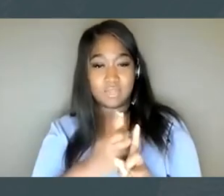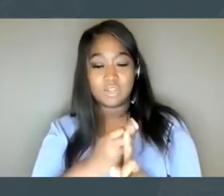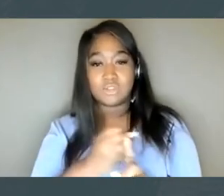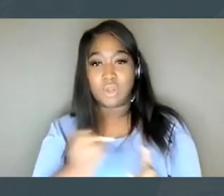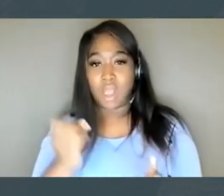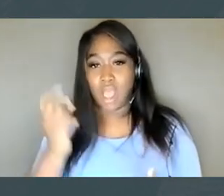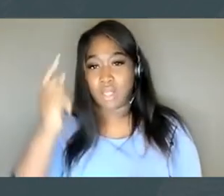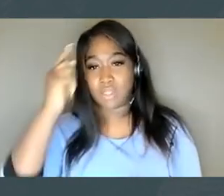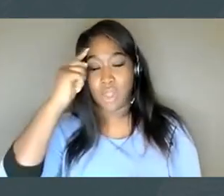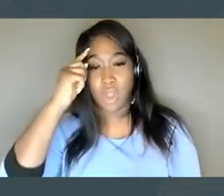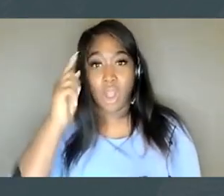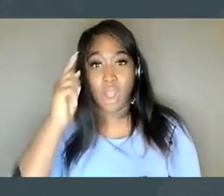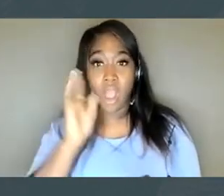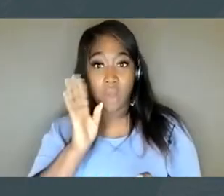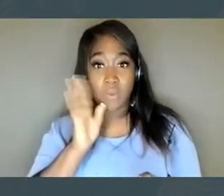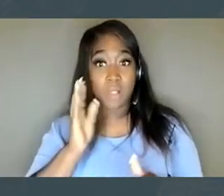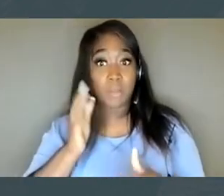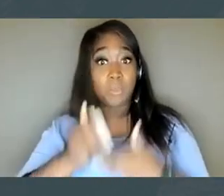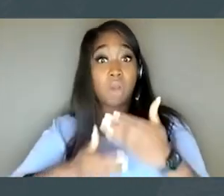make progress in the translation,